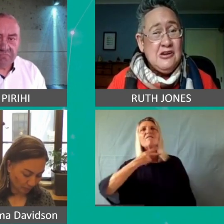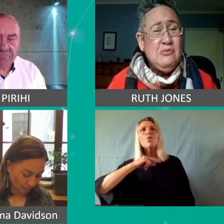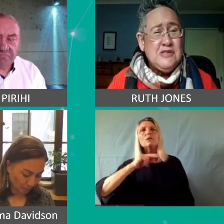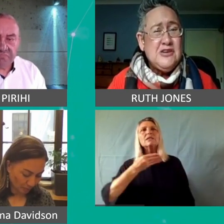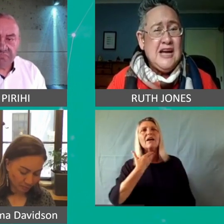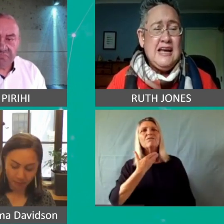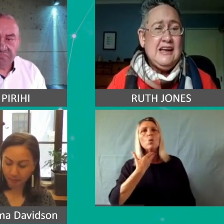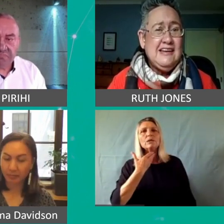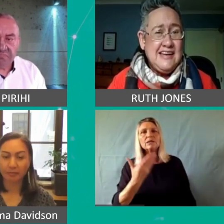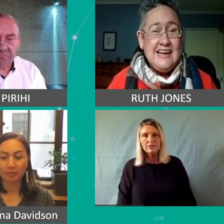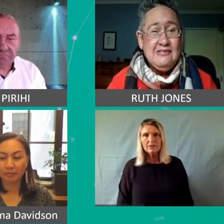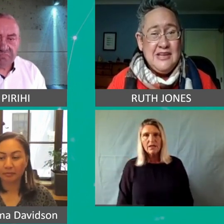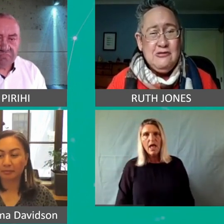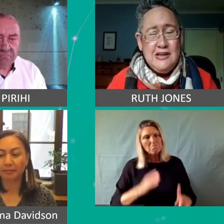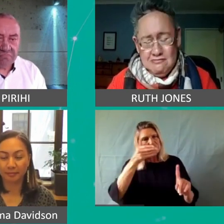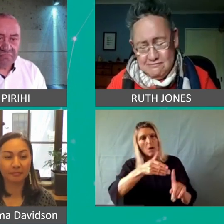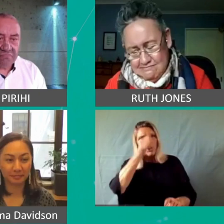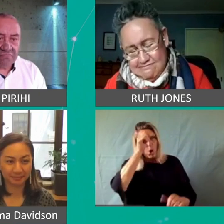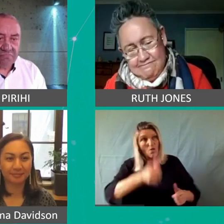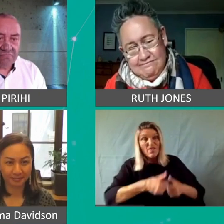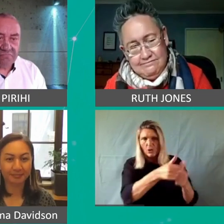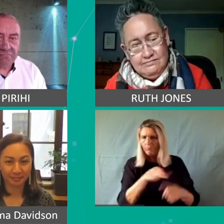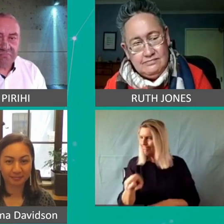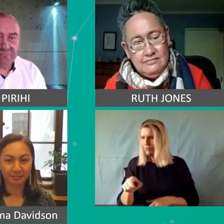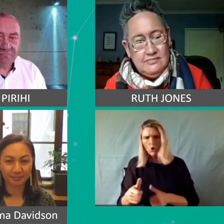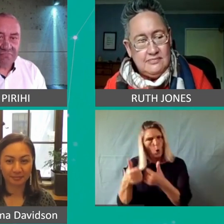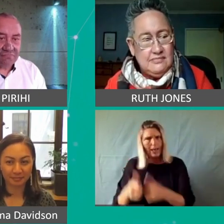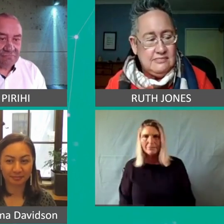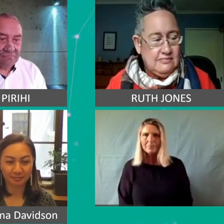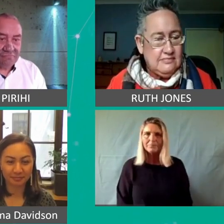and know what's okay. Yeah, Kilda.